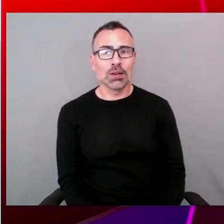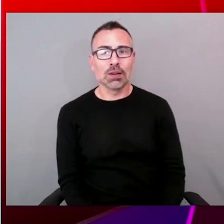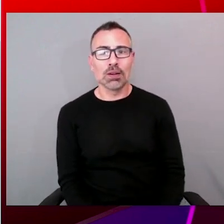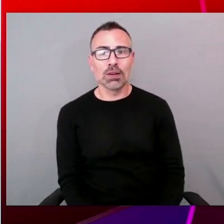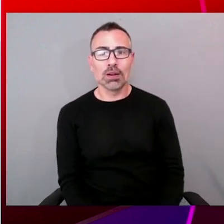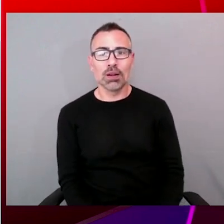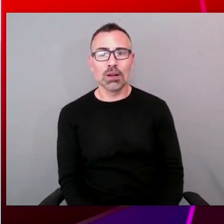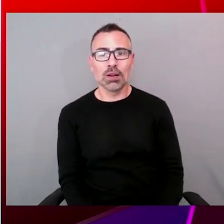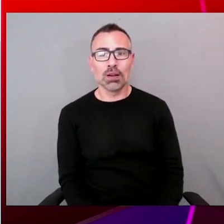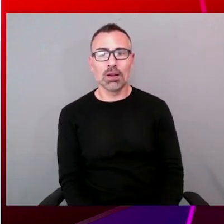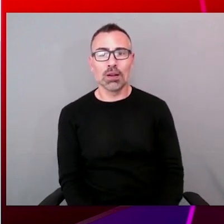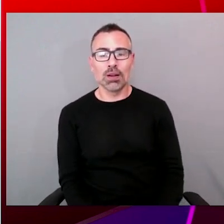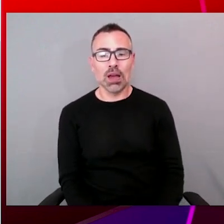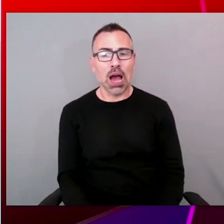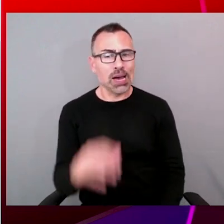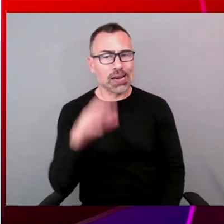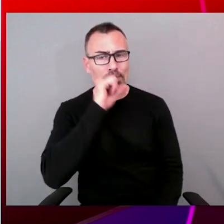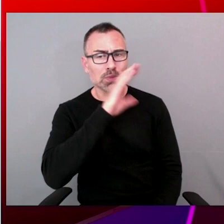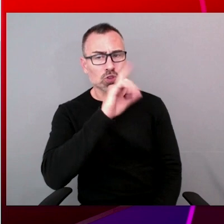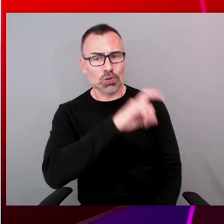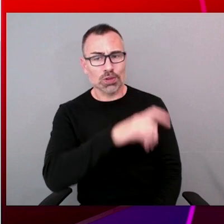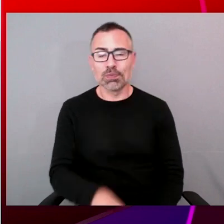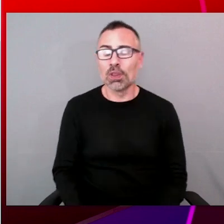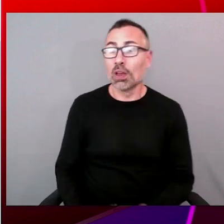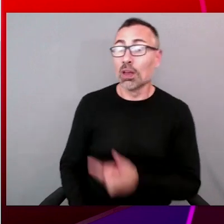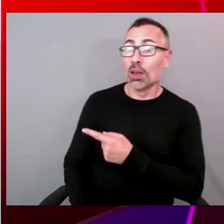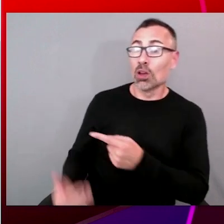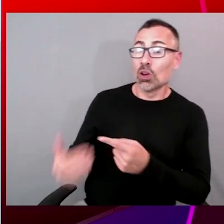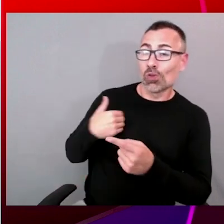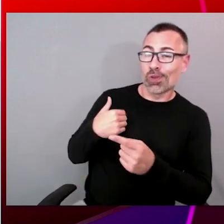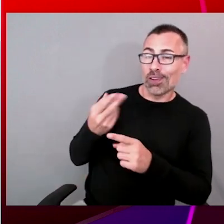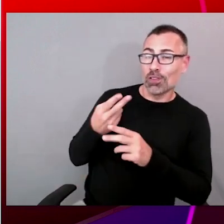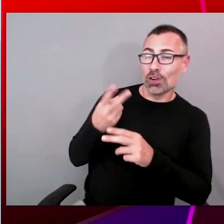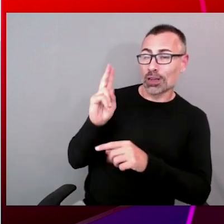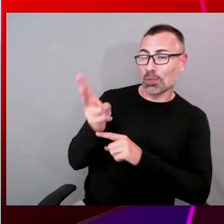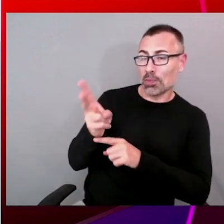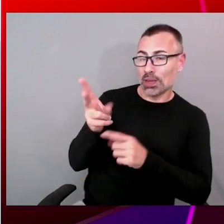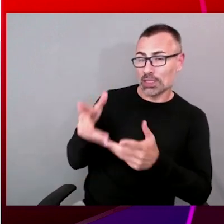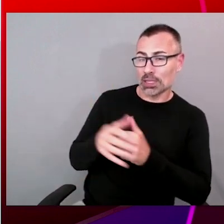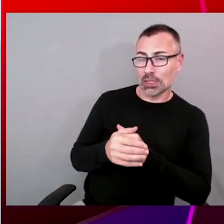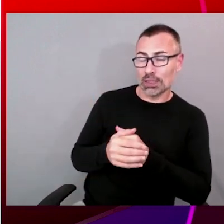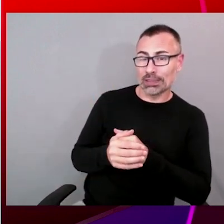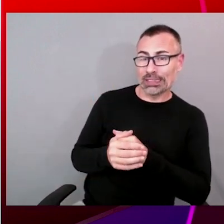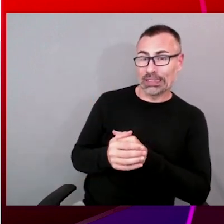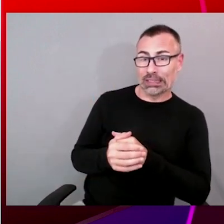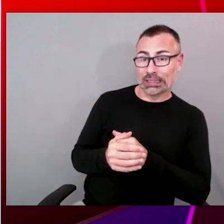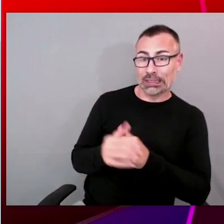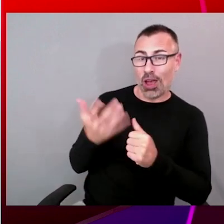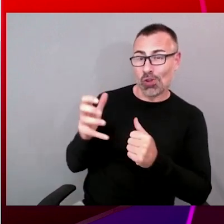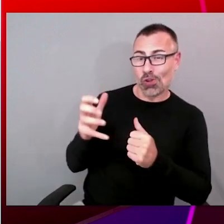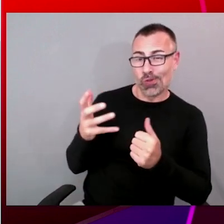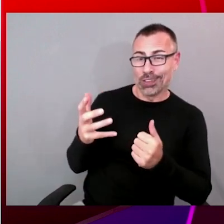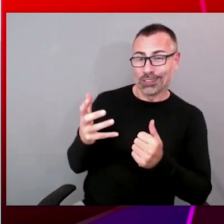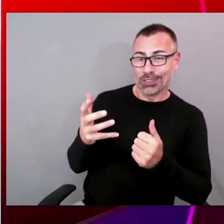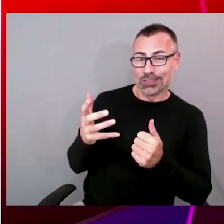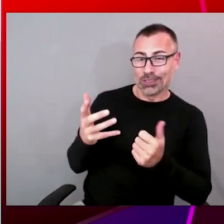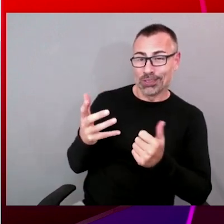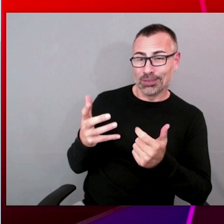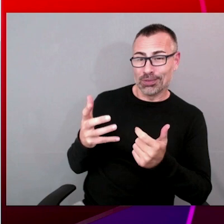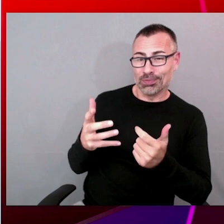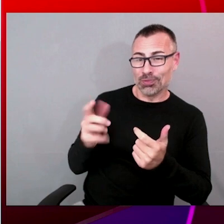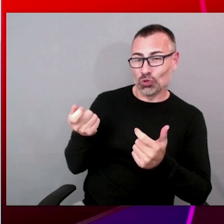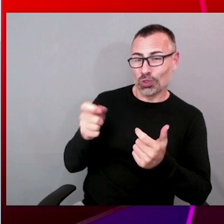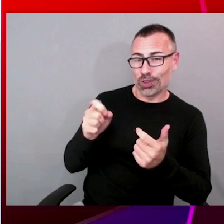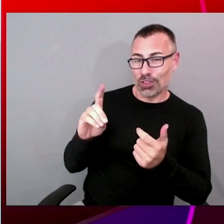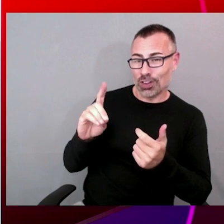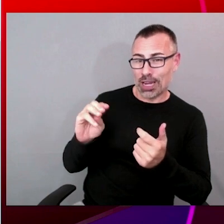Oh, I'm sorry, I missed the question. Oh, no, I was just saying we've got like a couple of minutes left, so I'd hate for you to cut your demo off. So where next? What would we do